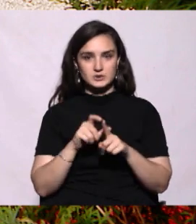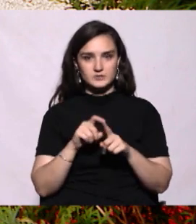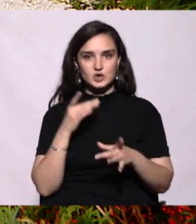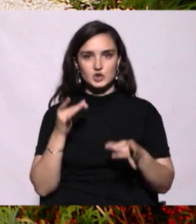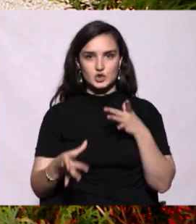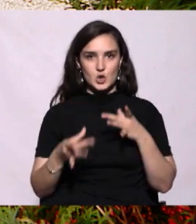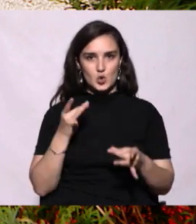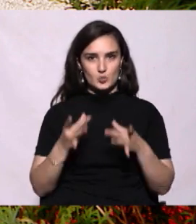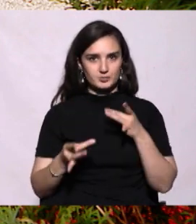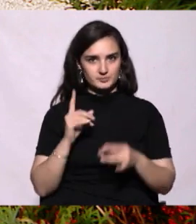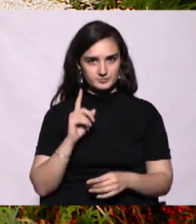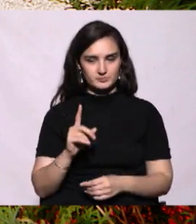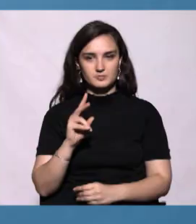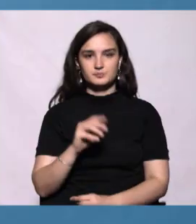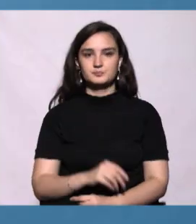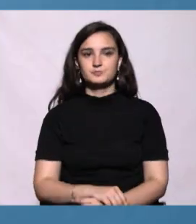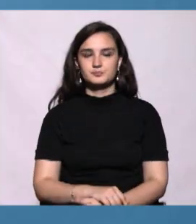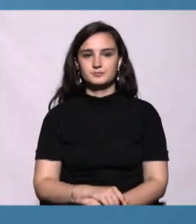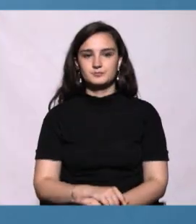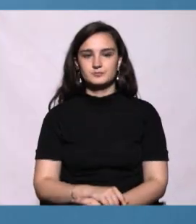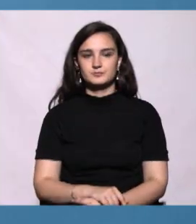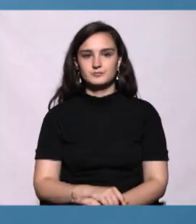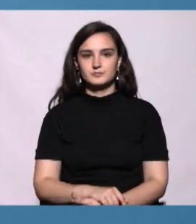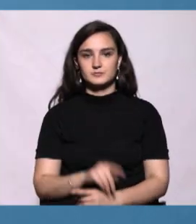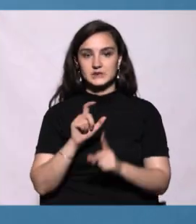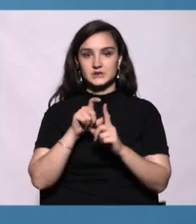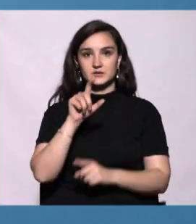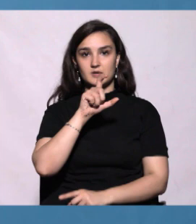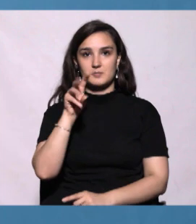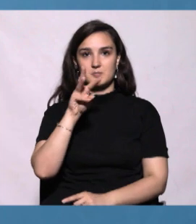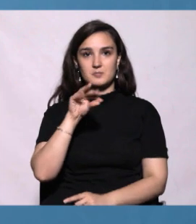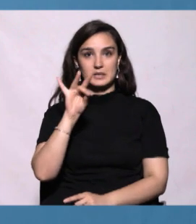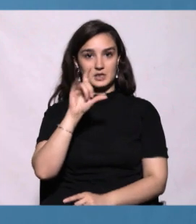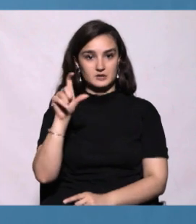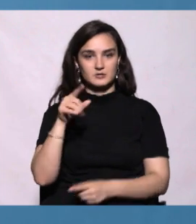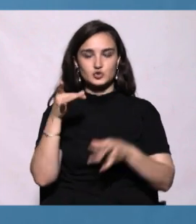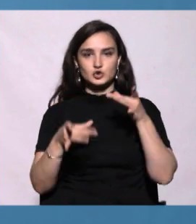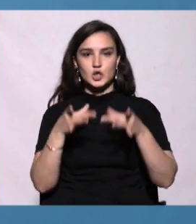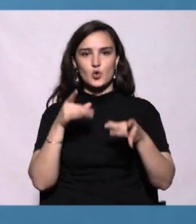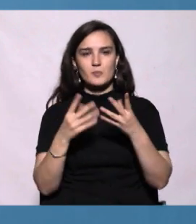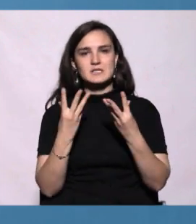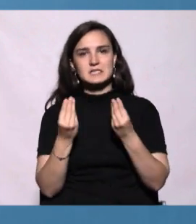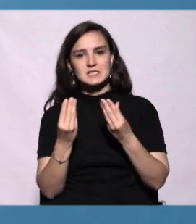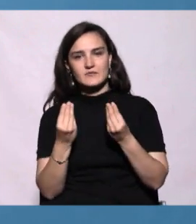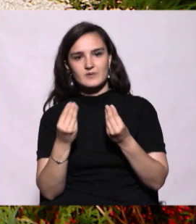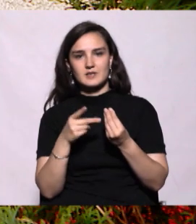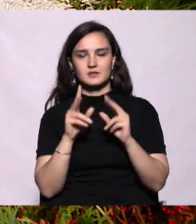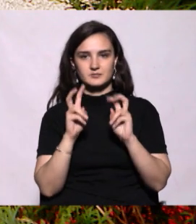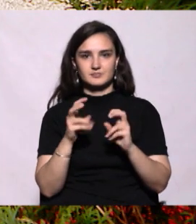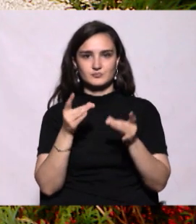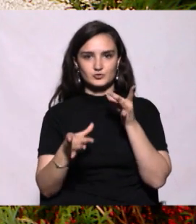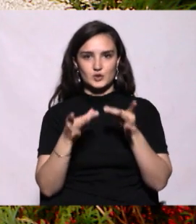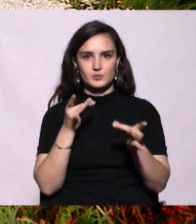mire, mire. And that is wild land that's a bit wet and swampy.